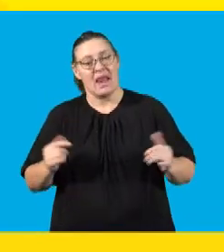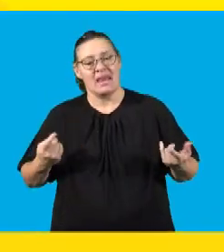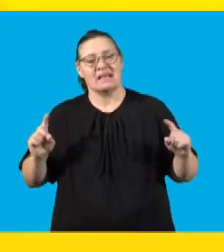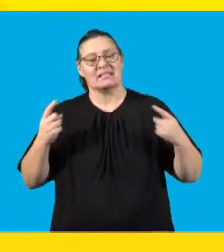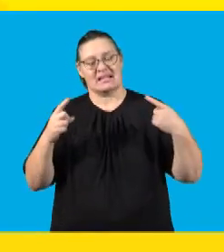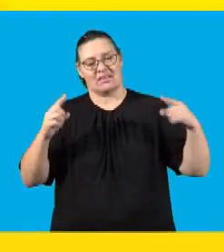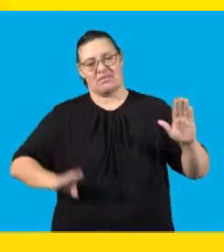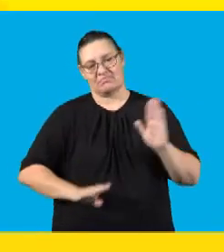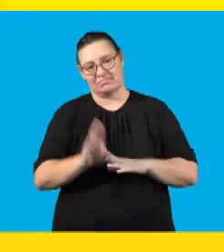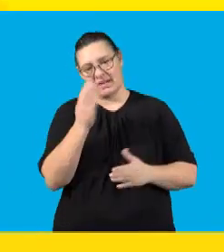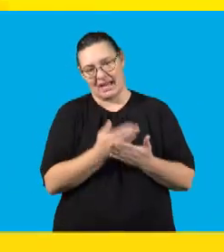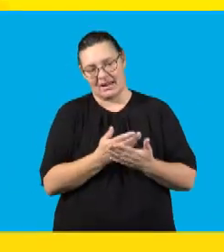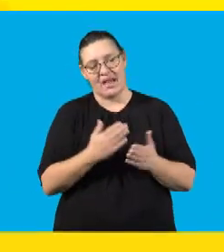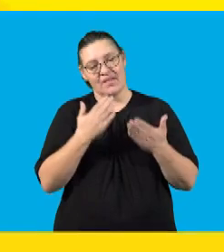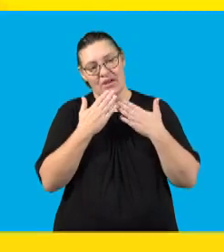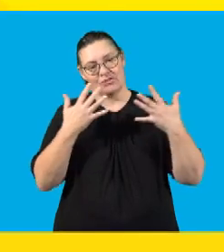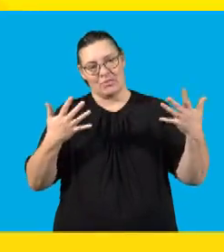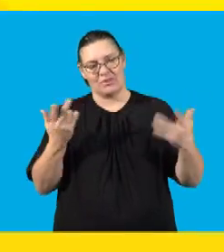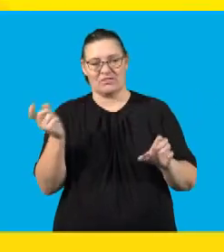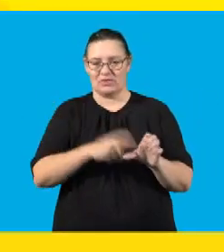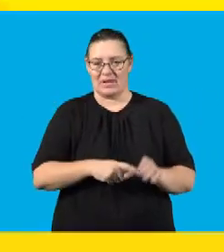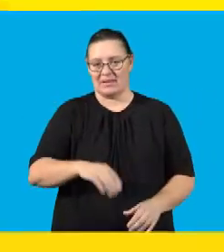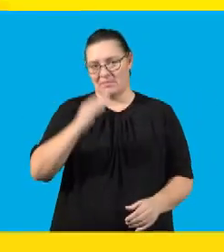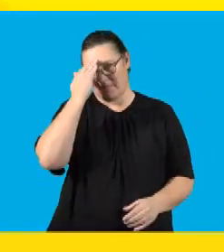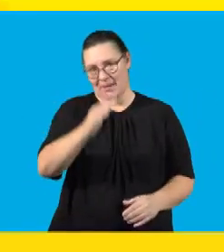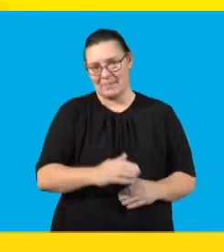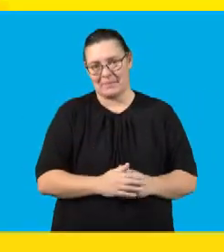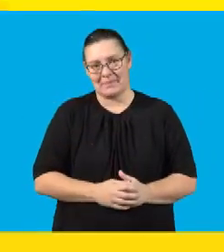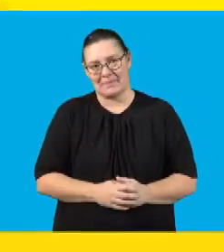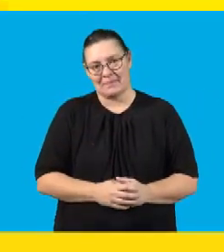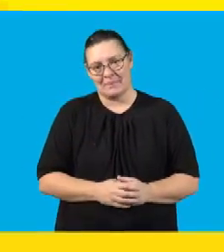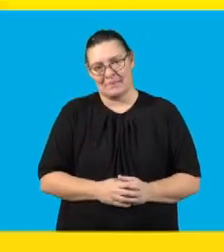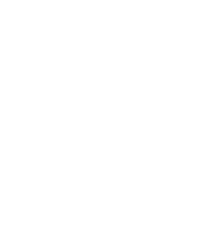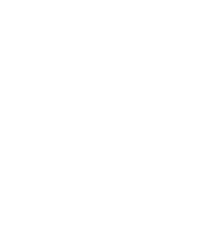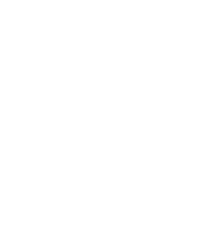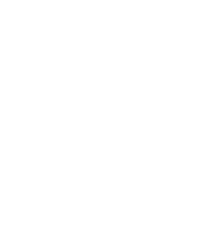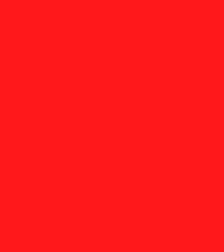and be very successful. Thank you so much for joining me. Goodbye.